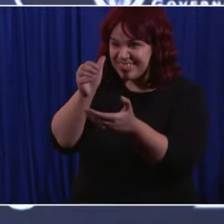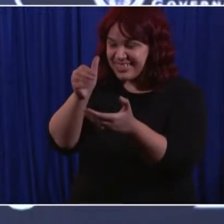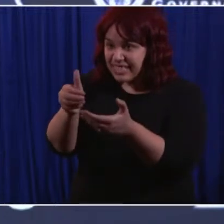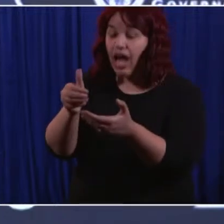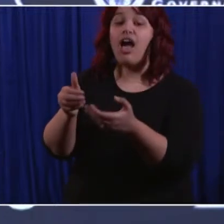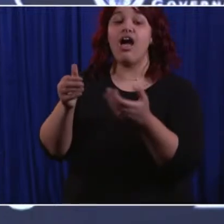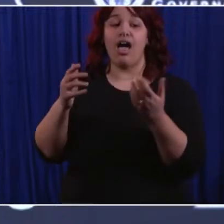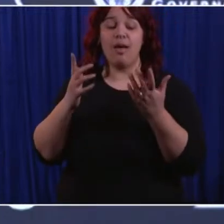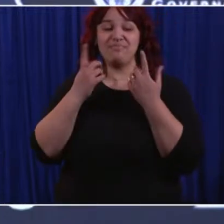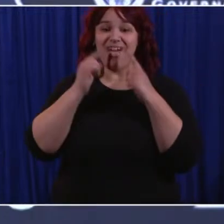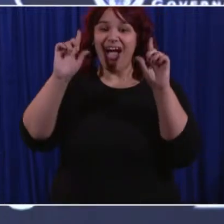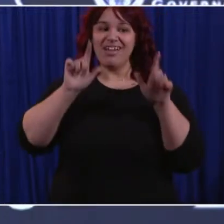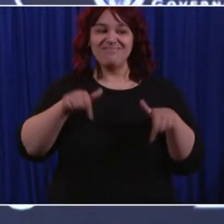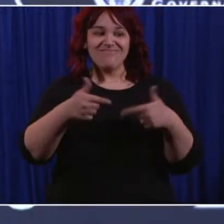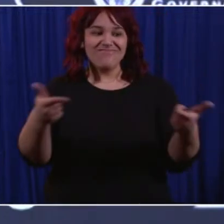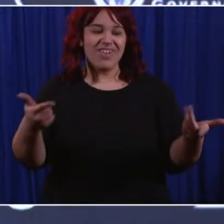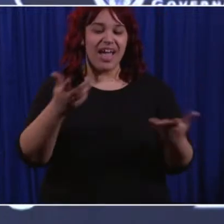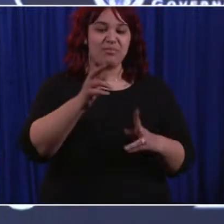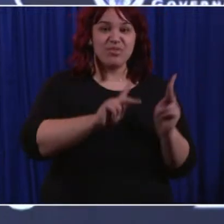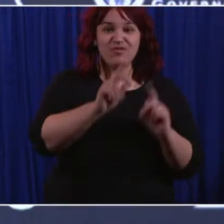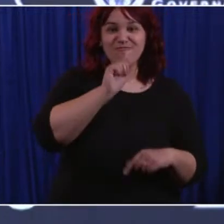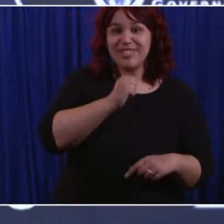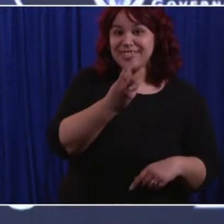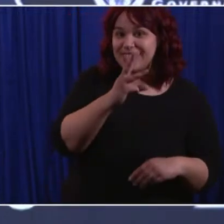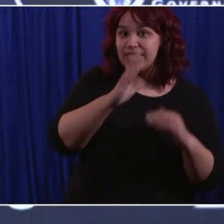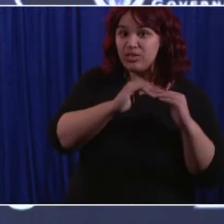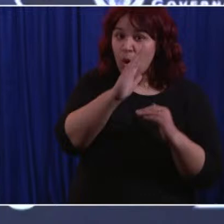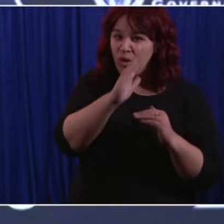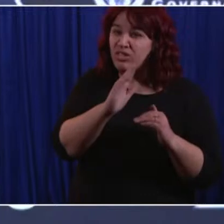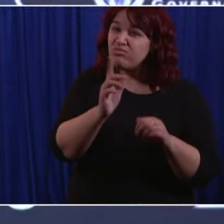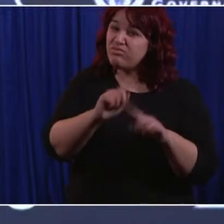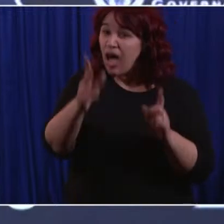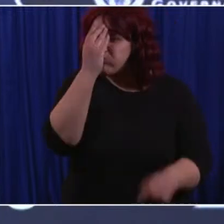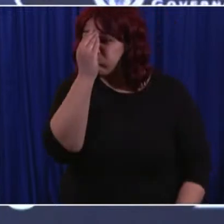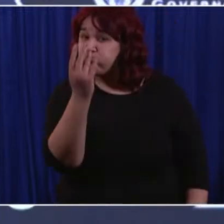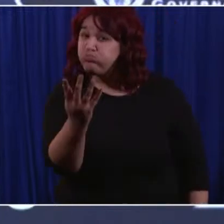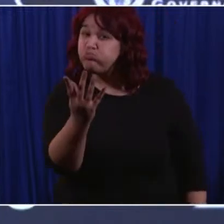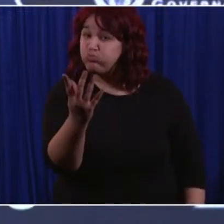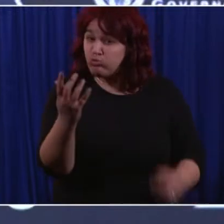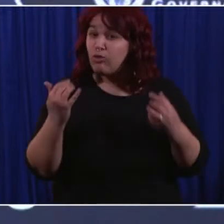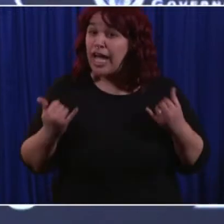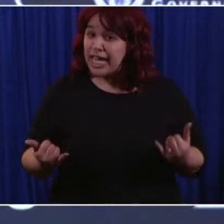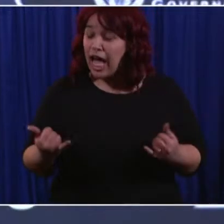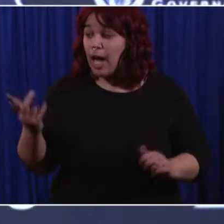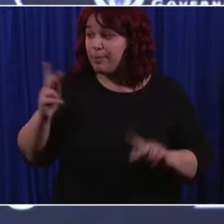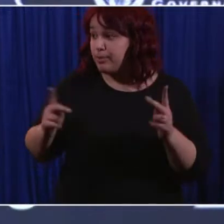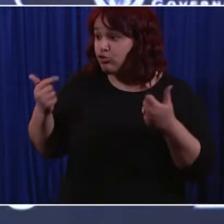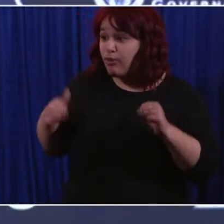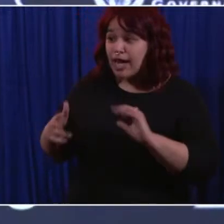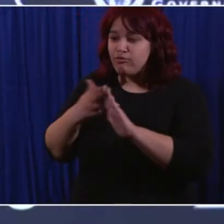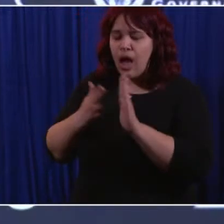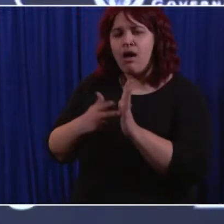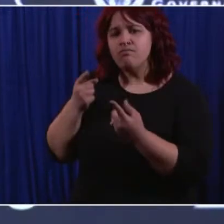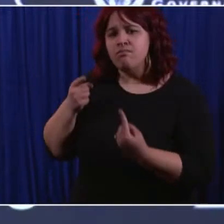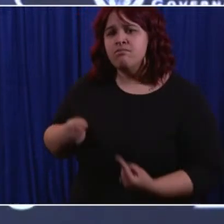open up for all this eligibility, I mean, so many people are still struggling right now that are eligible to actually get an appointment. So how do the providers and how